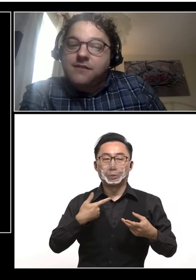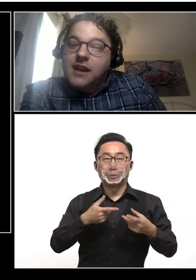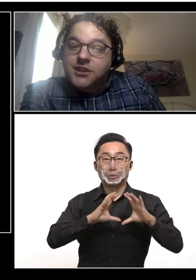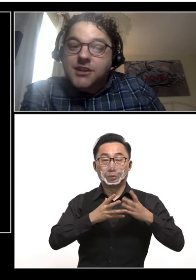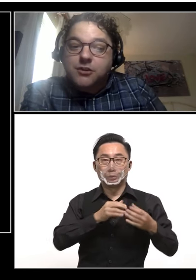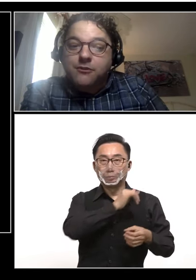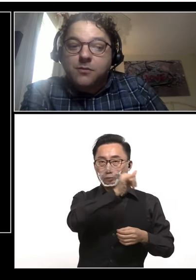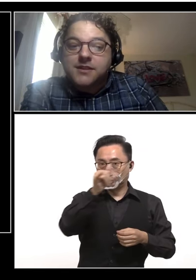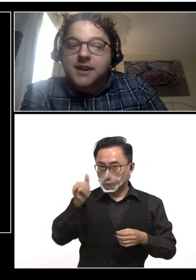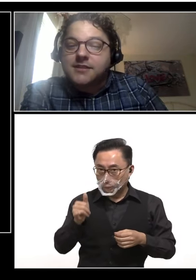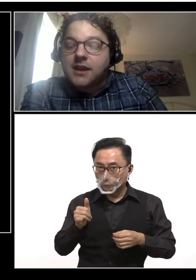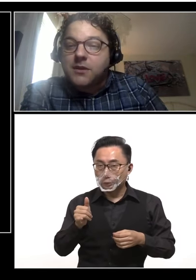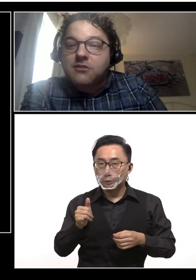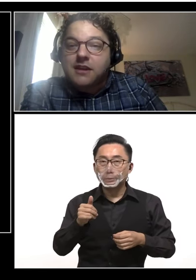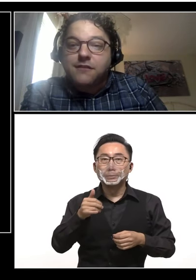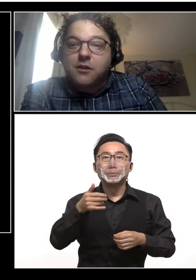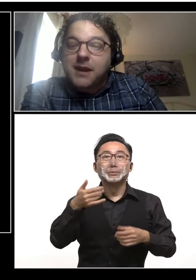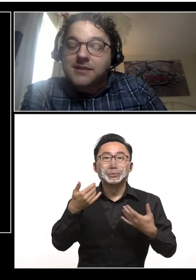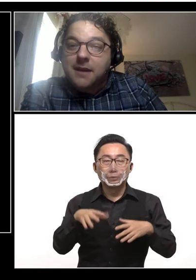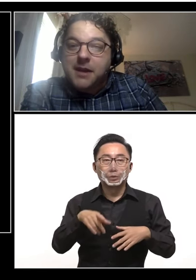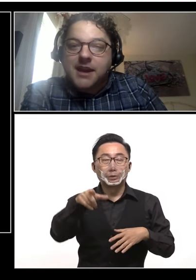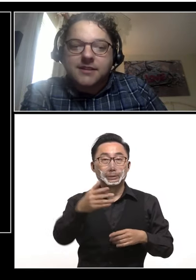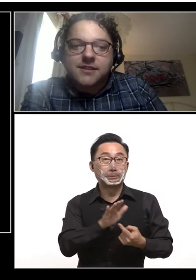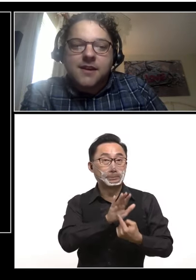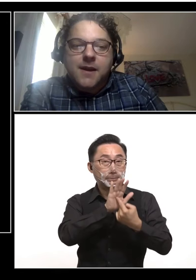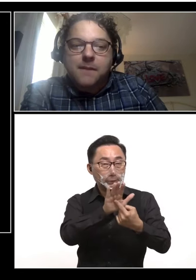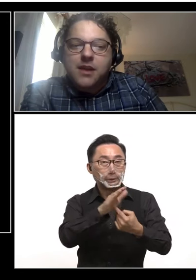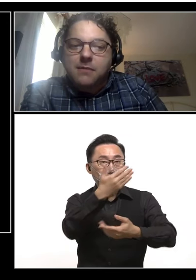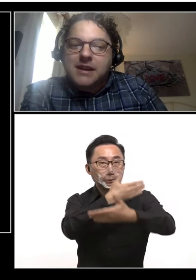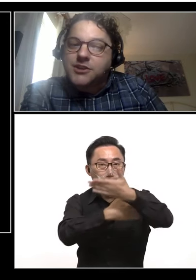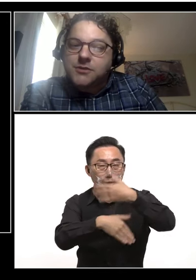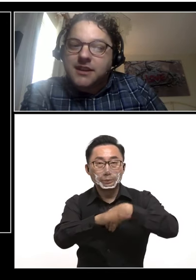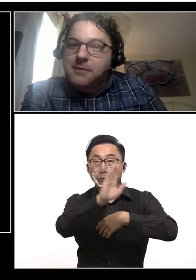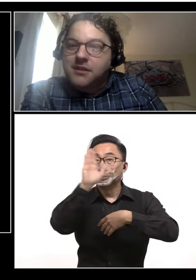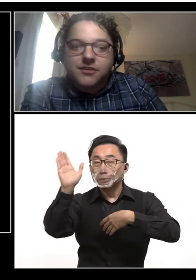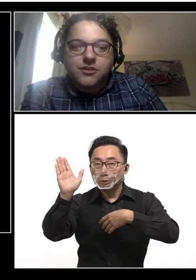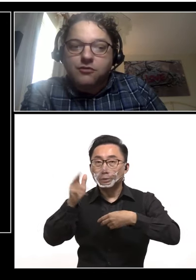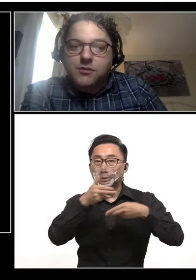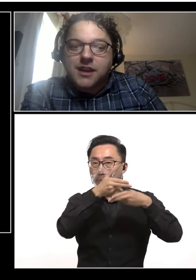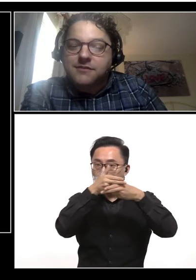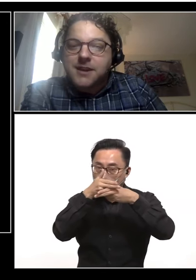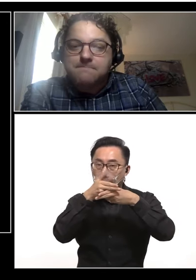give educational performances, and we create film-based campaigns about issues in Cambodia,